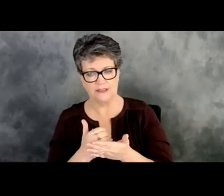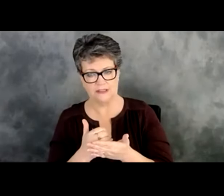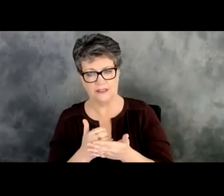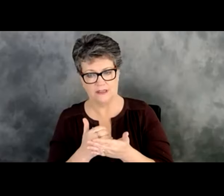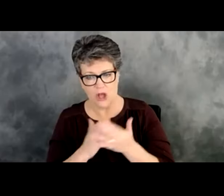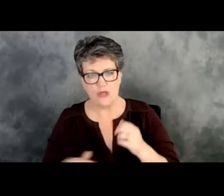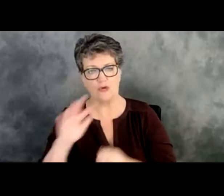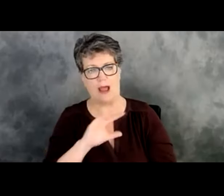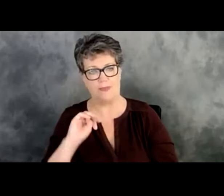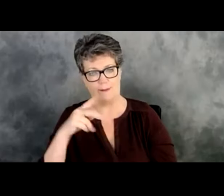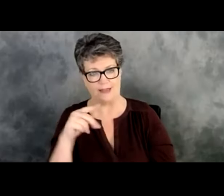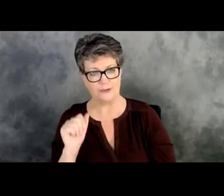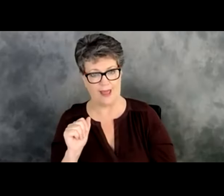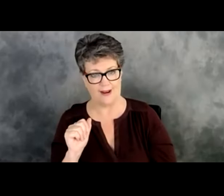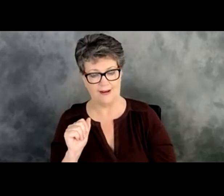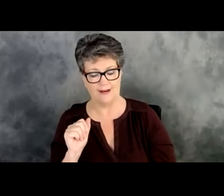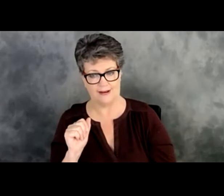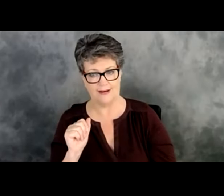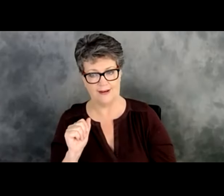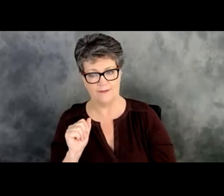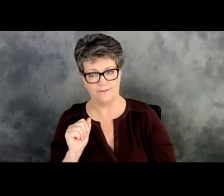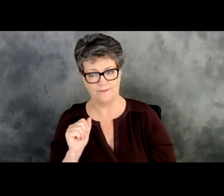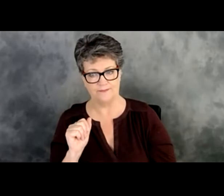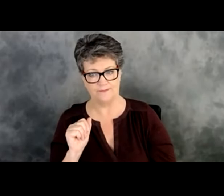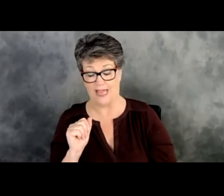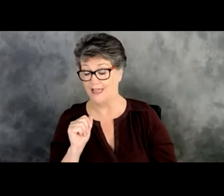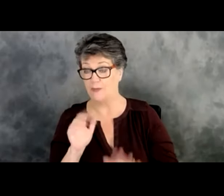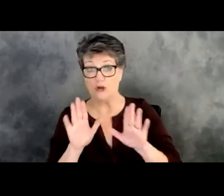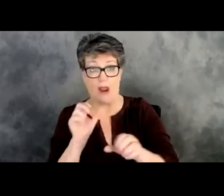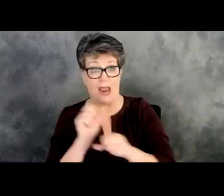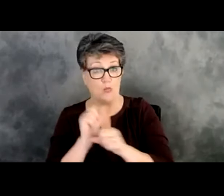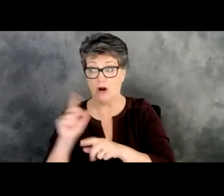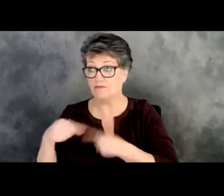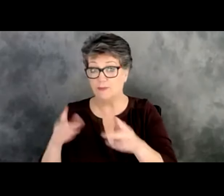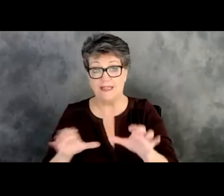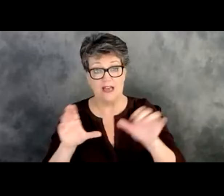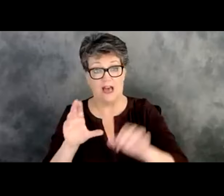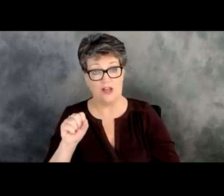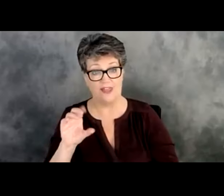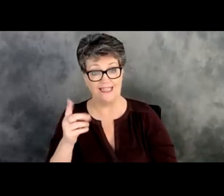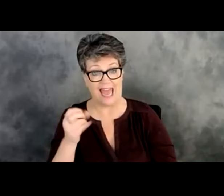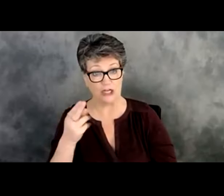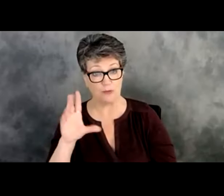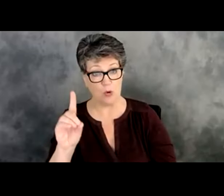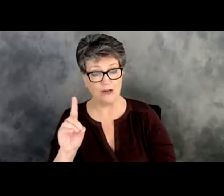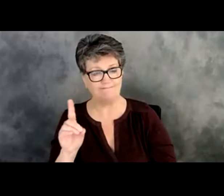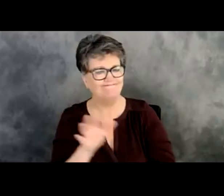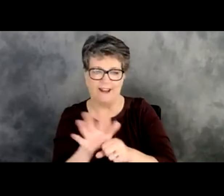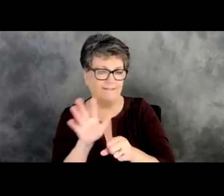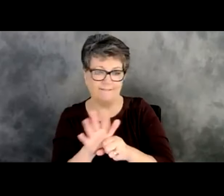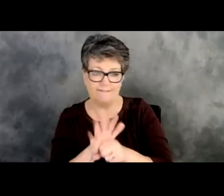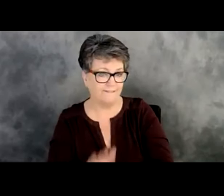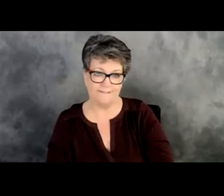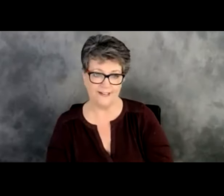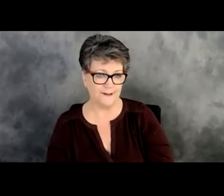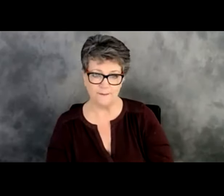throughout the master plan. I think it's been great, the work that's being done on the dashboard, but it's not enough.